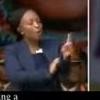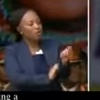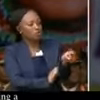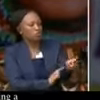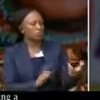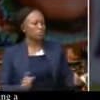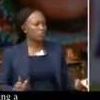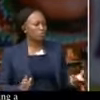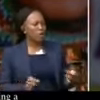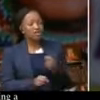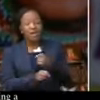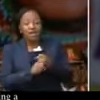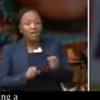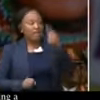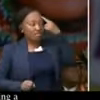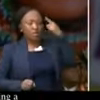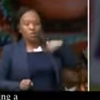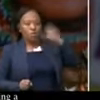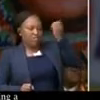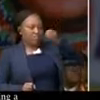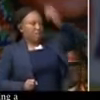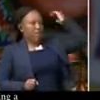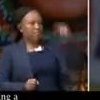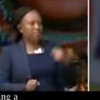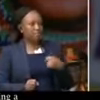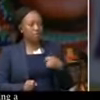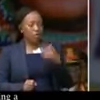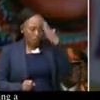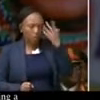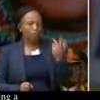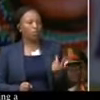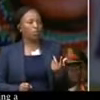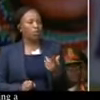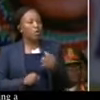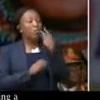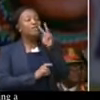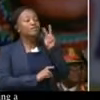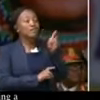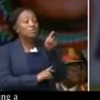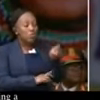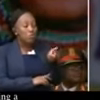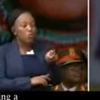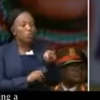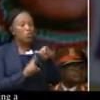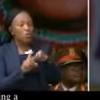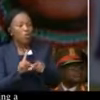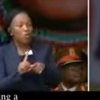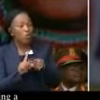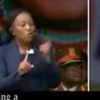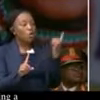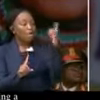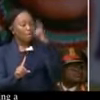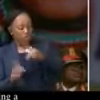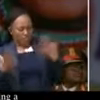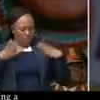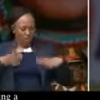They must never think we have forgotten what they did to you. We see you in your beautiful